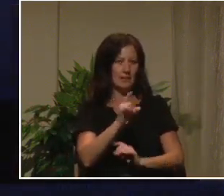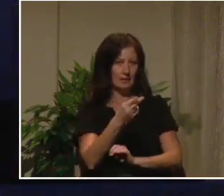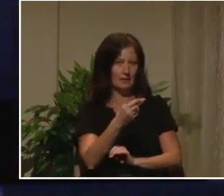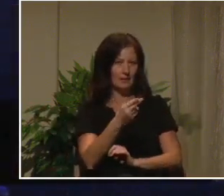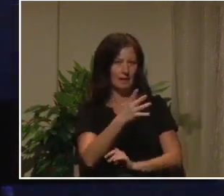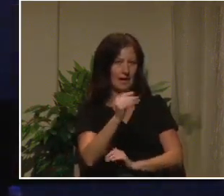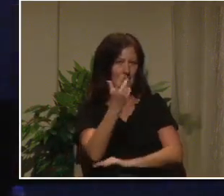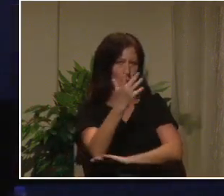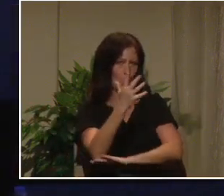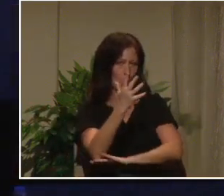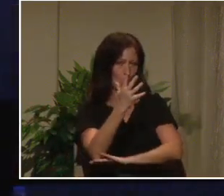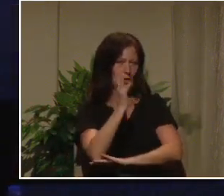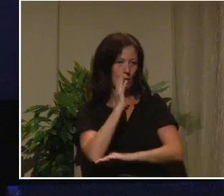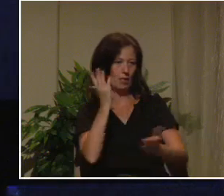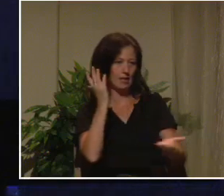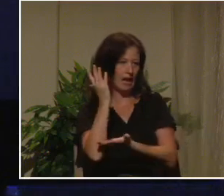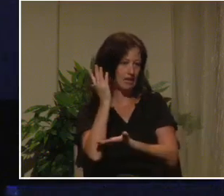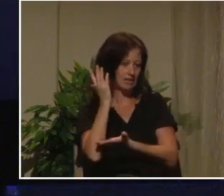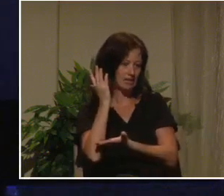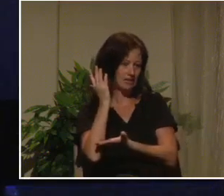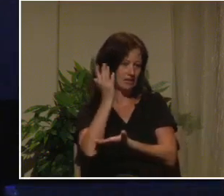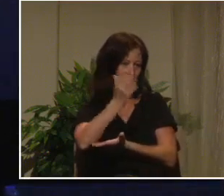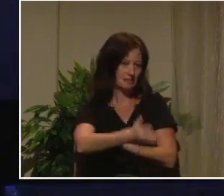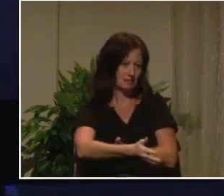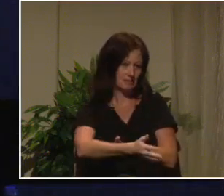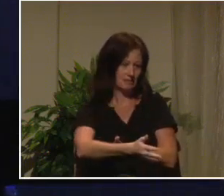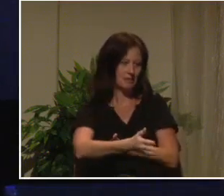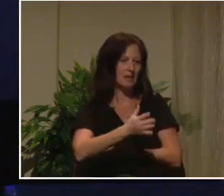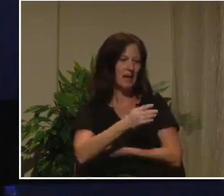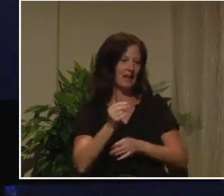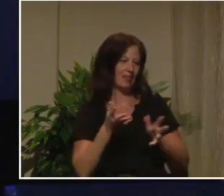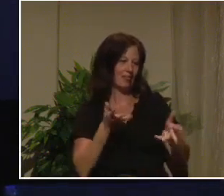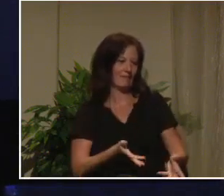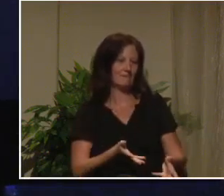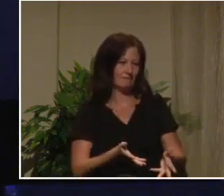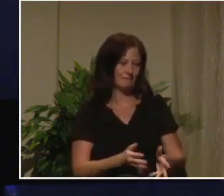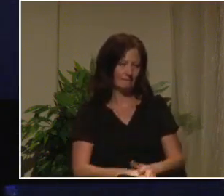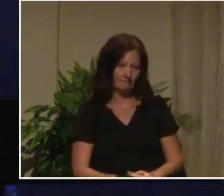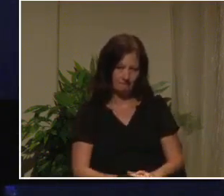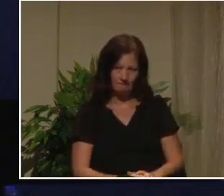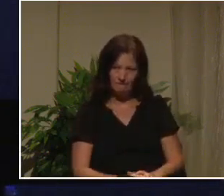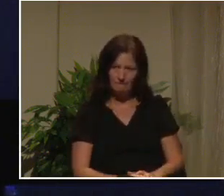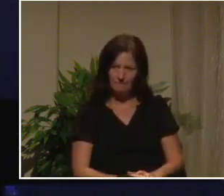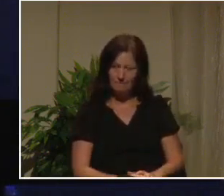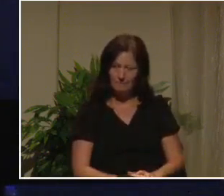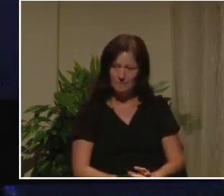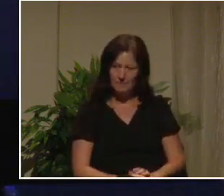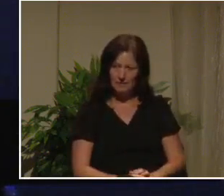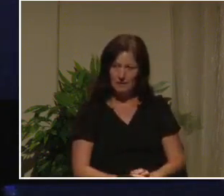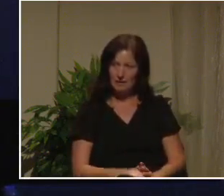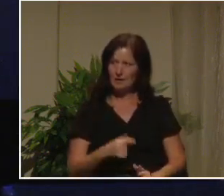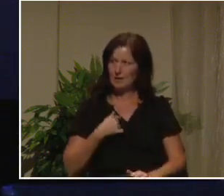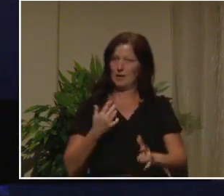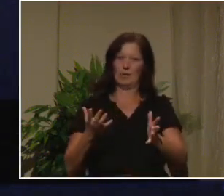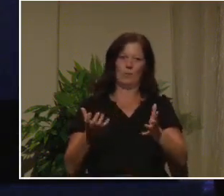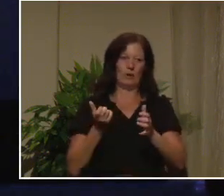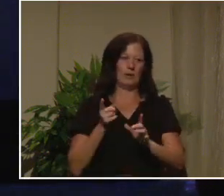in the land. And that's as far as we're going to read in God's word. So I want to ask you today,